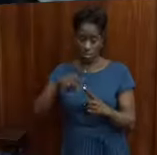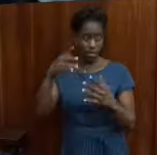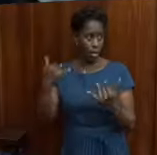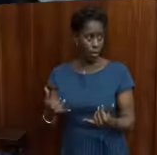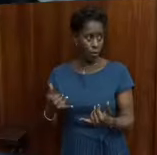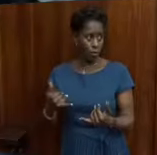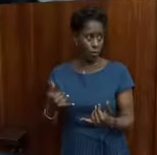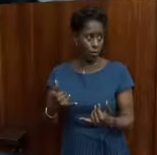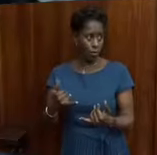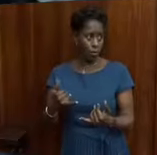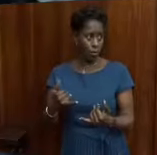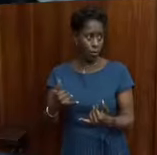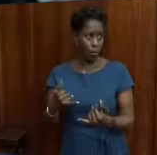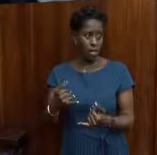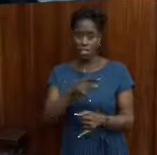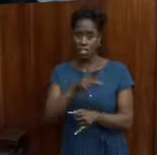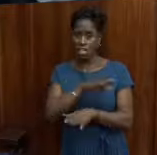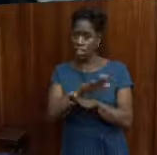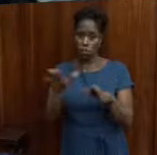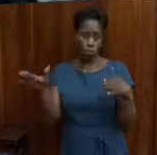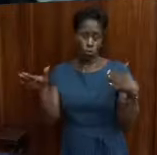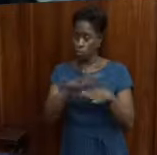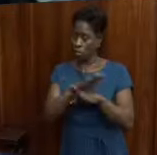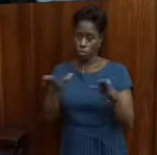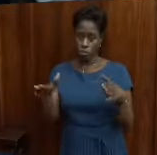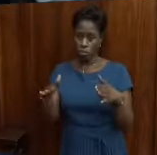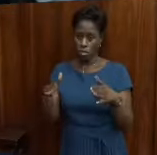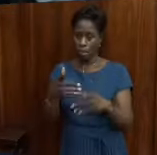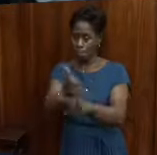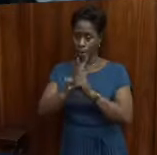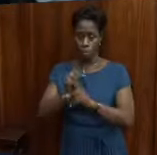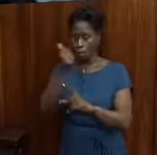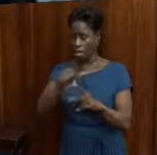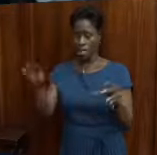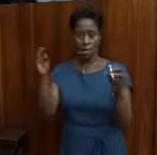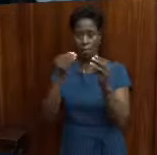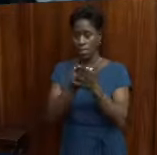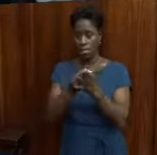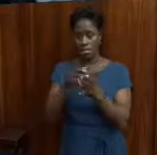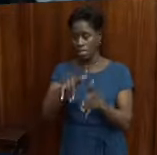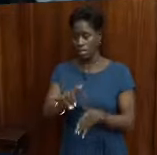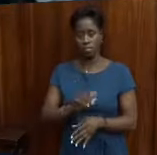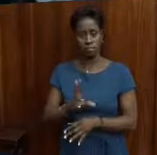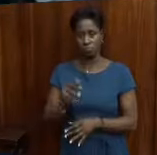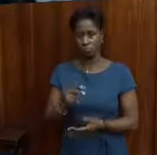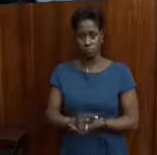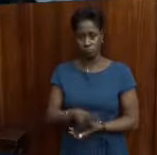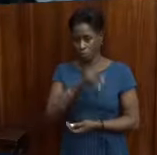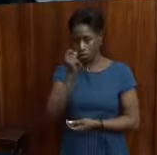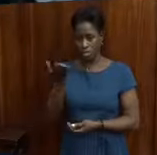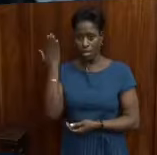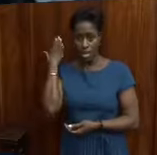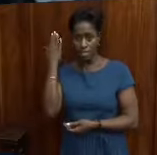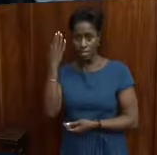had no access to institutional lending as this avenue was exhausted by the last administration.